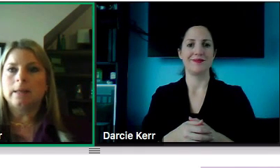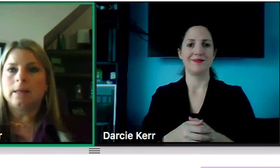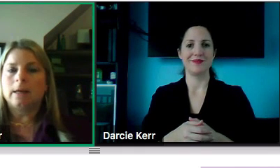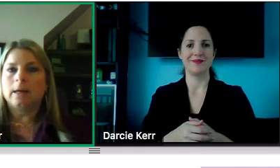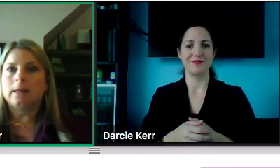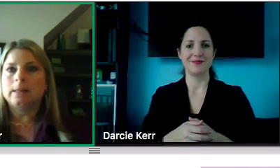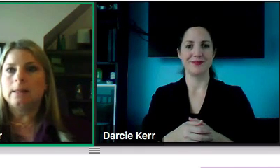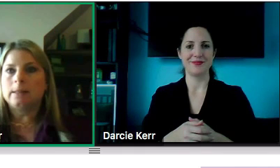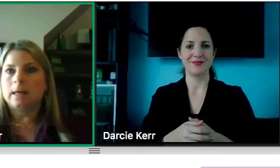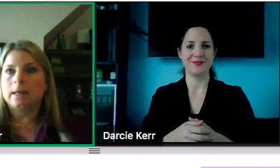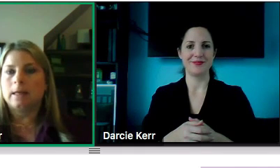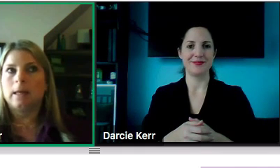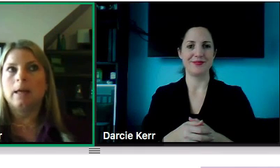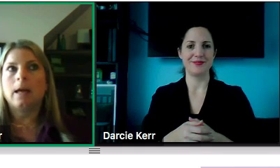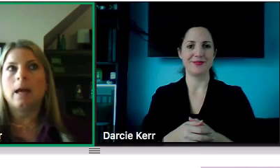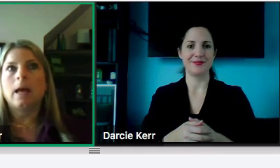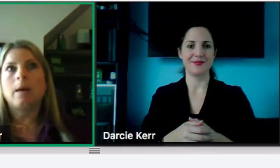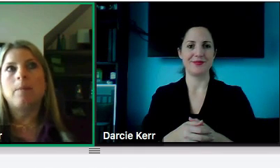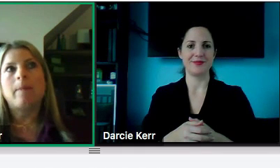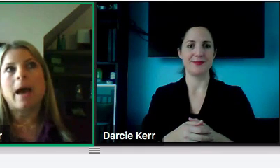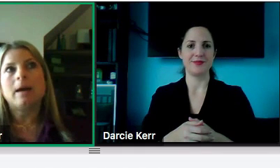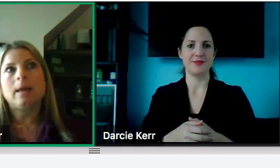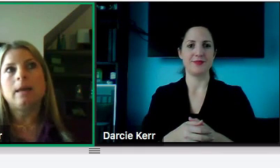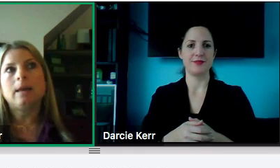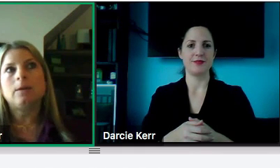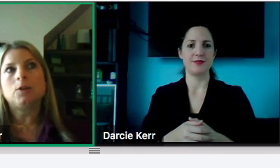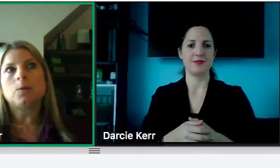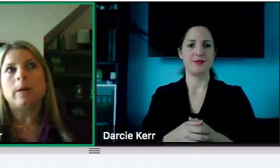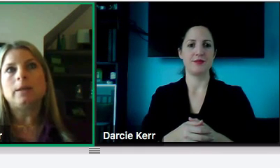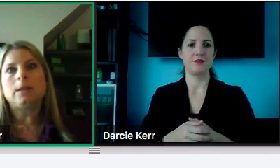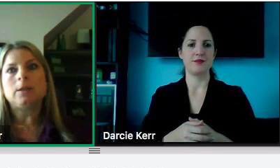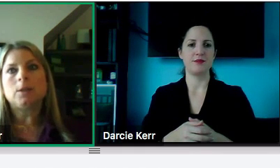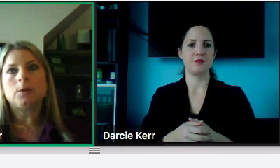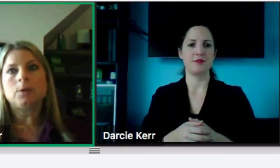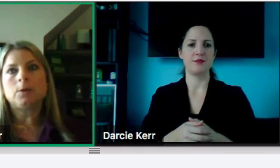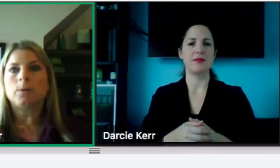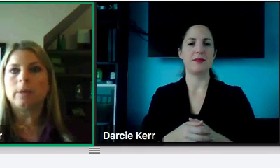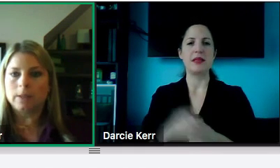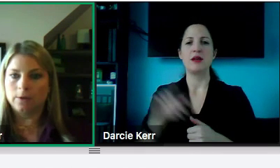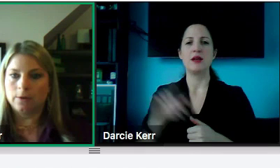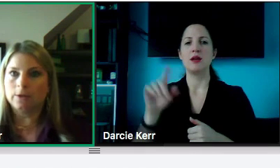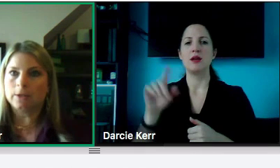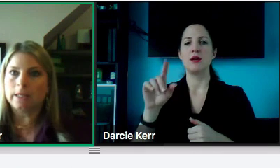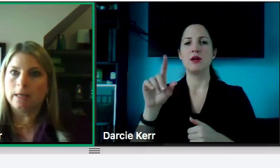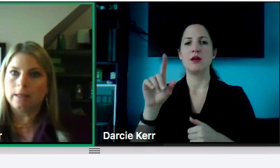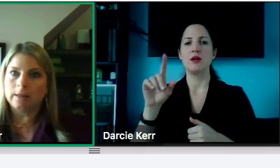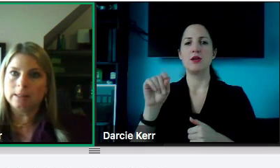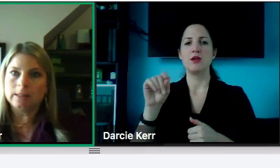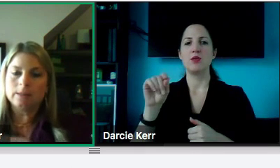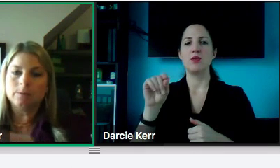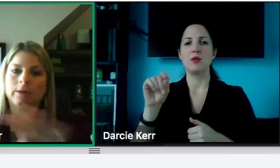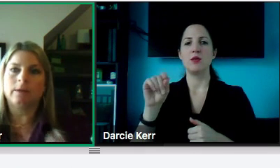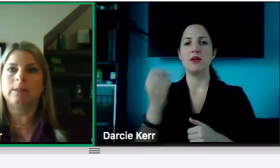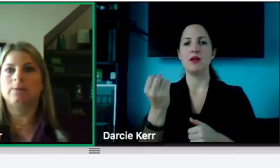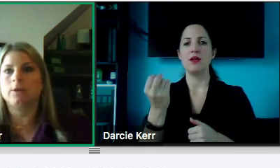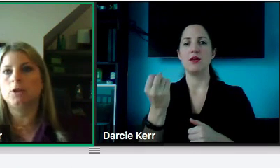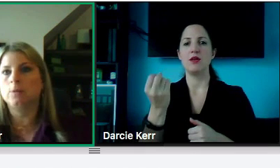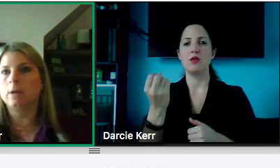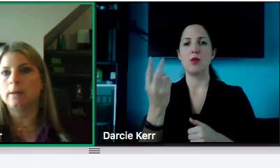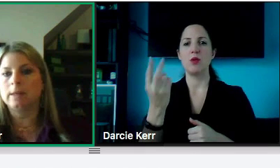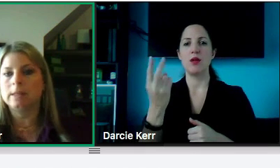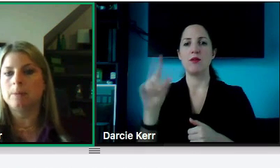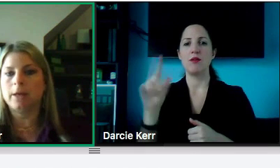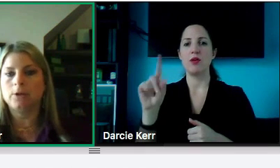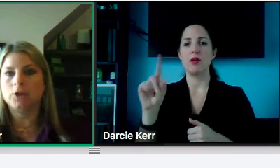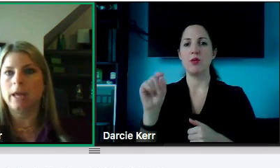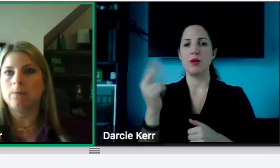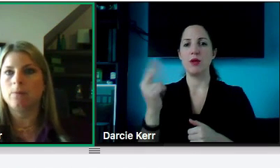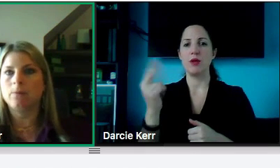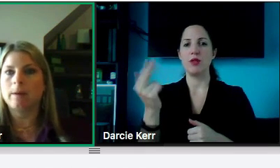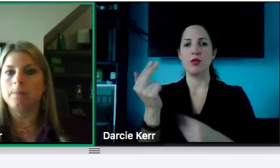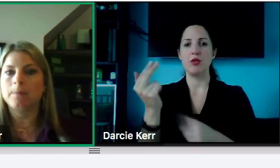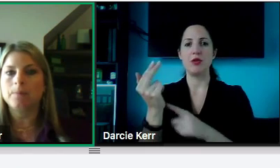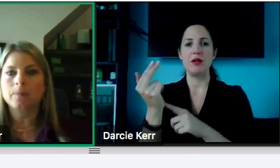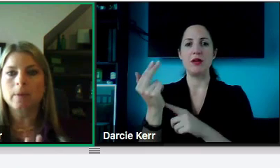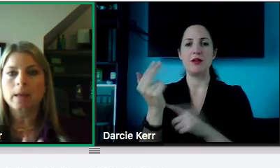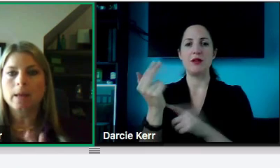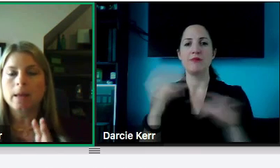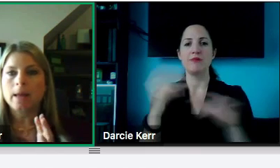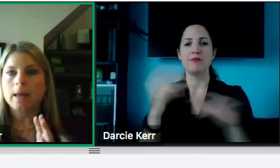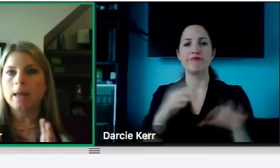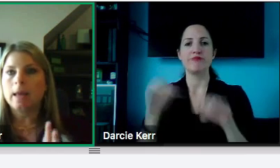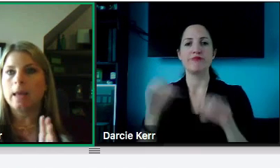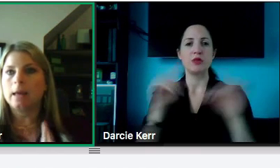We did a study back in 2012, 2013, and this is where this visual on this page came